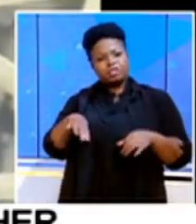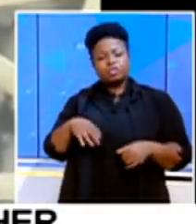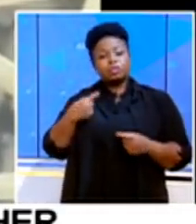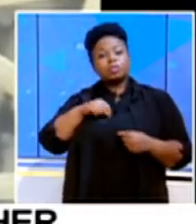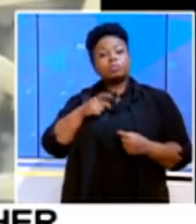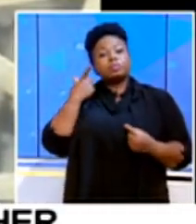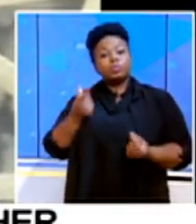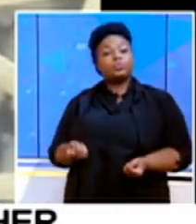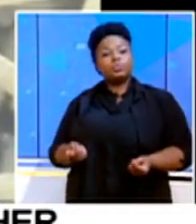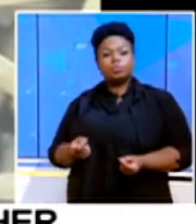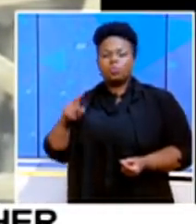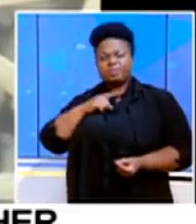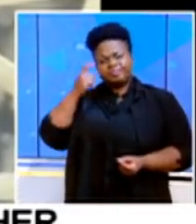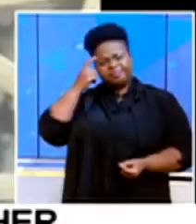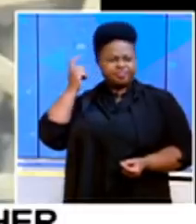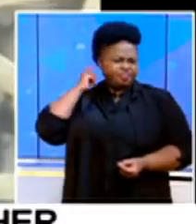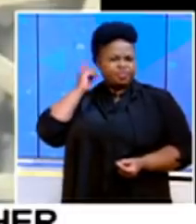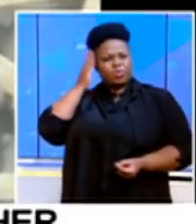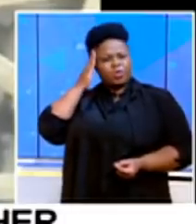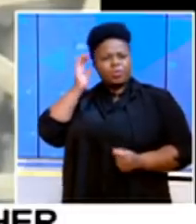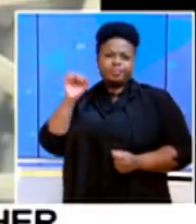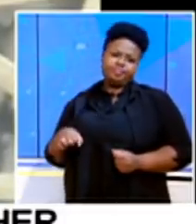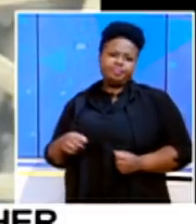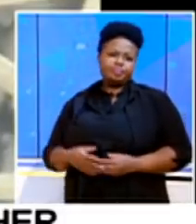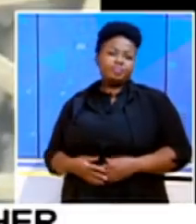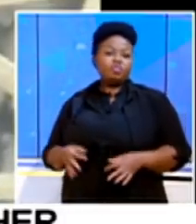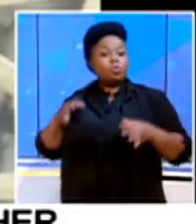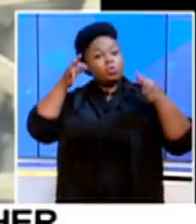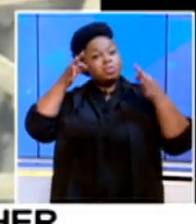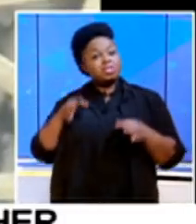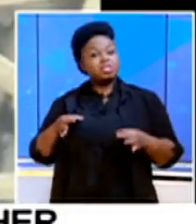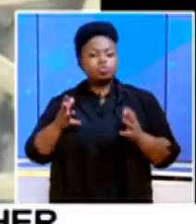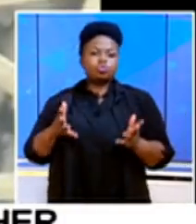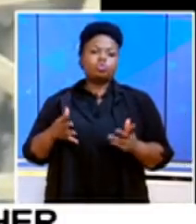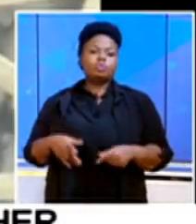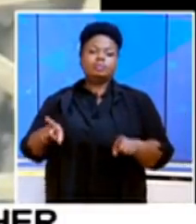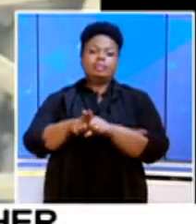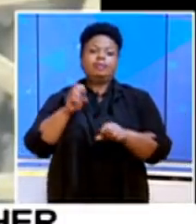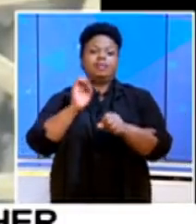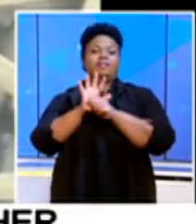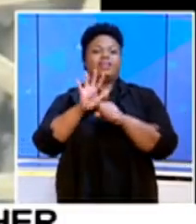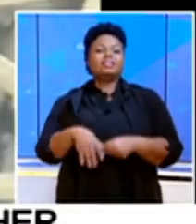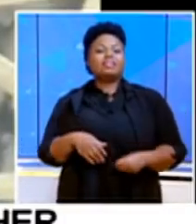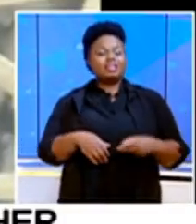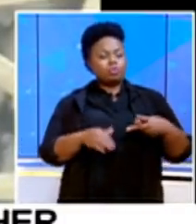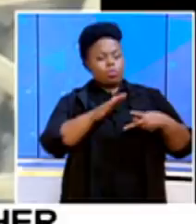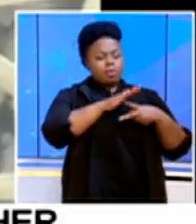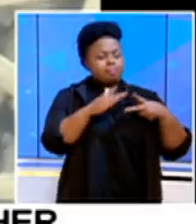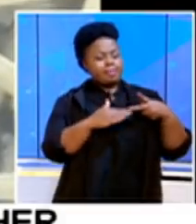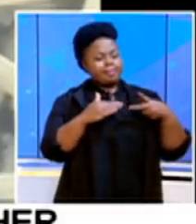being undertaken, considering that, of course, the decision itself also affects the second